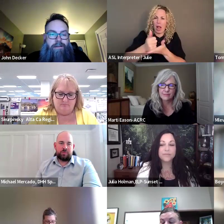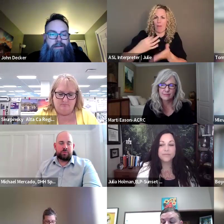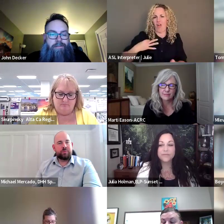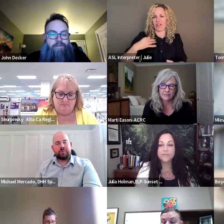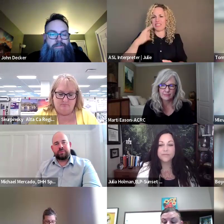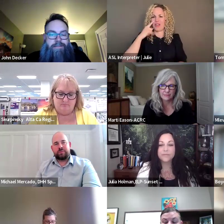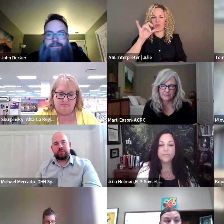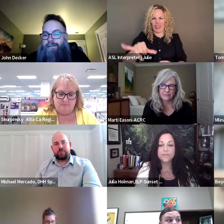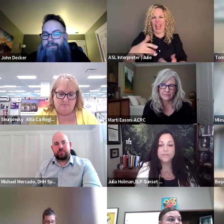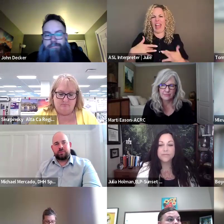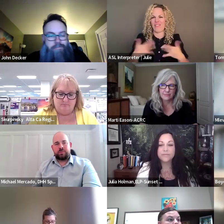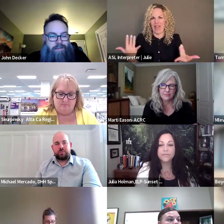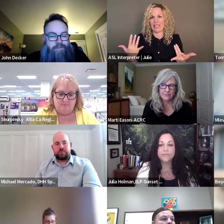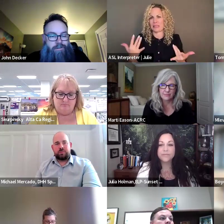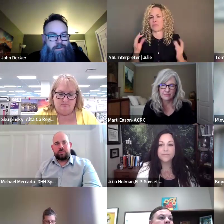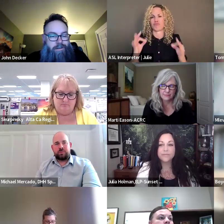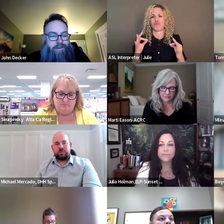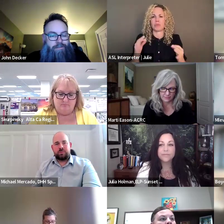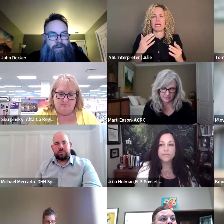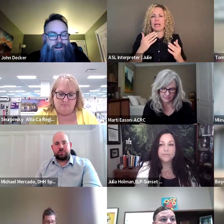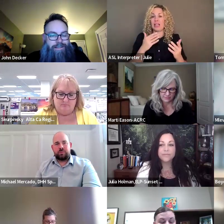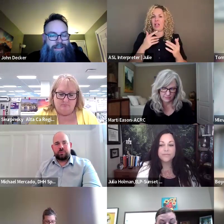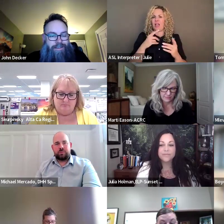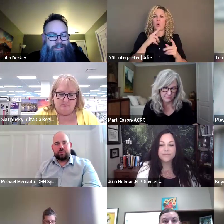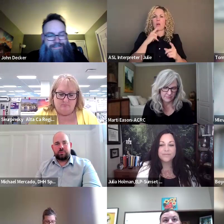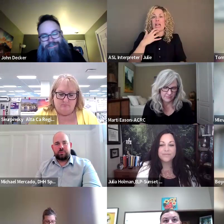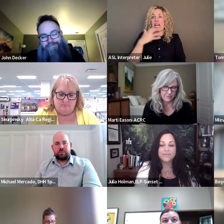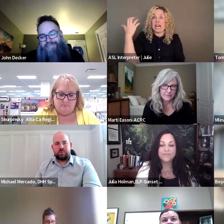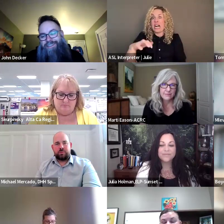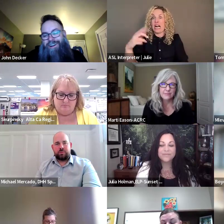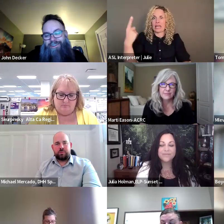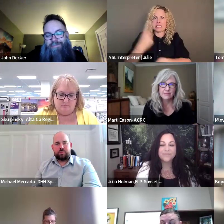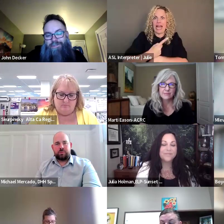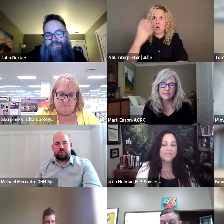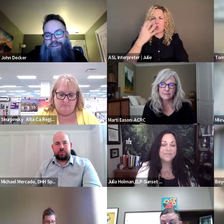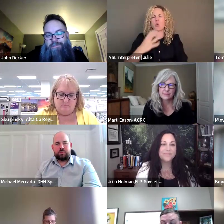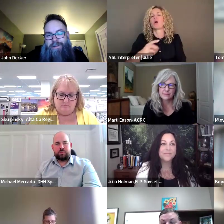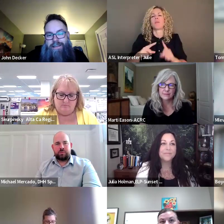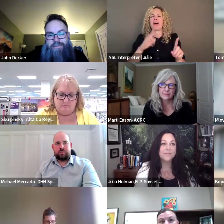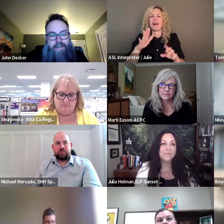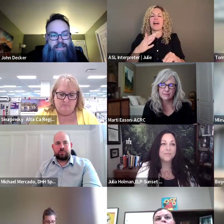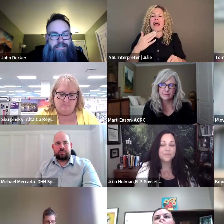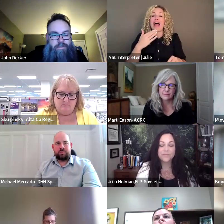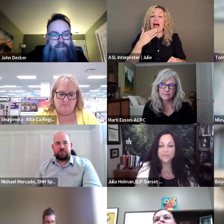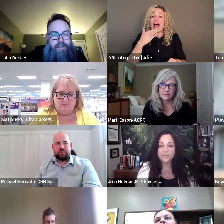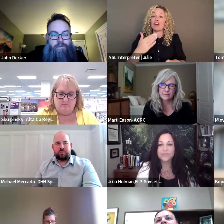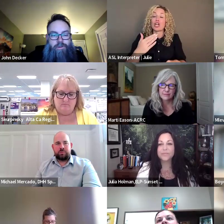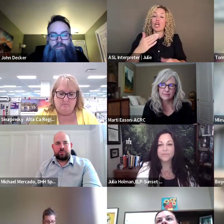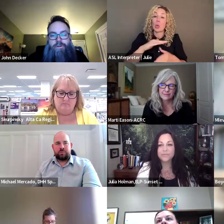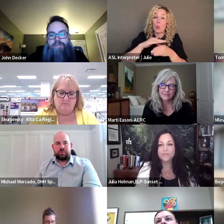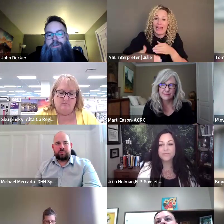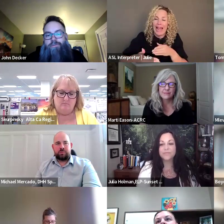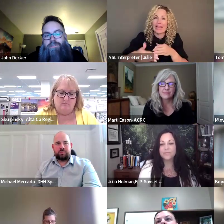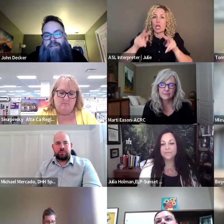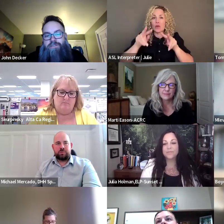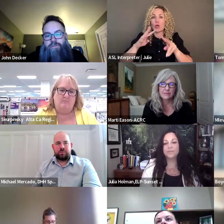that event, even on very hot day there. So, all right, folks, I hope everyone has a fantastic weekend. We will look